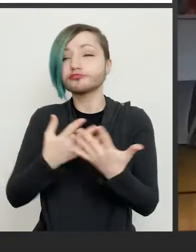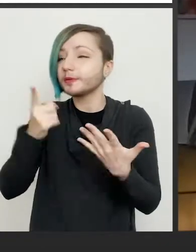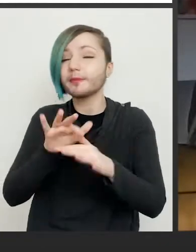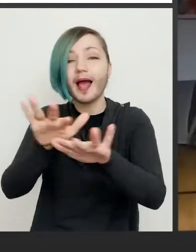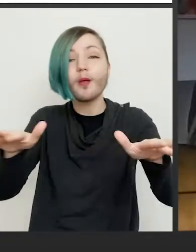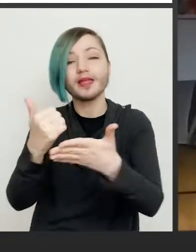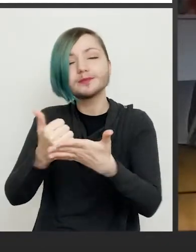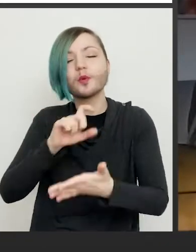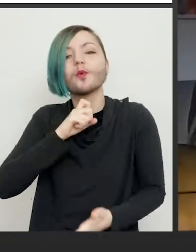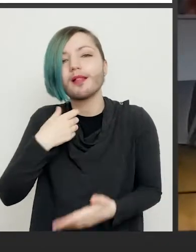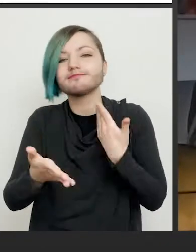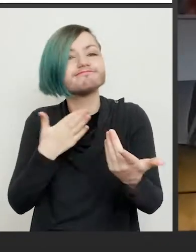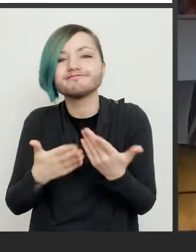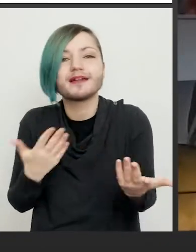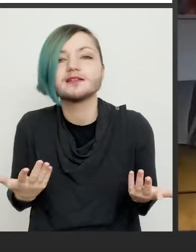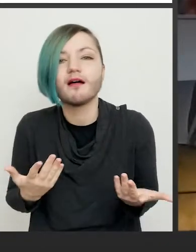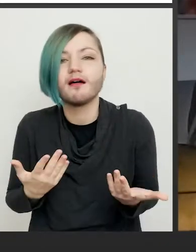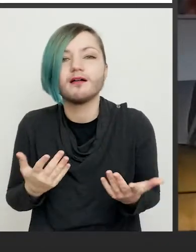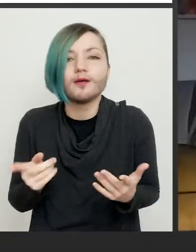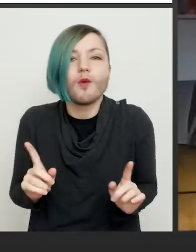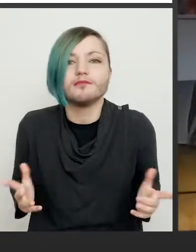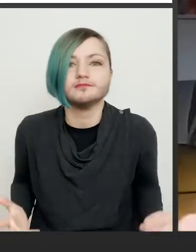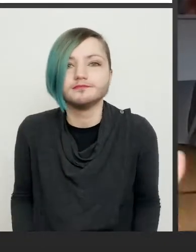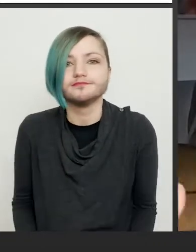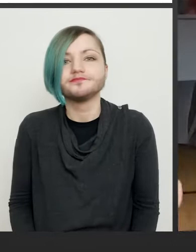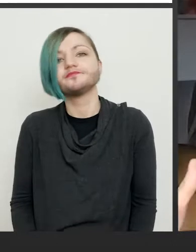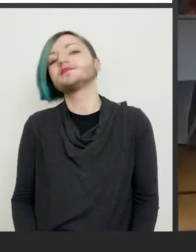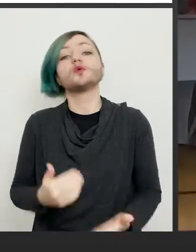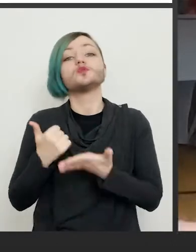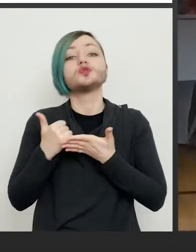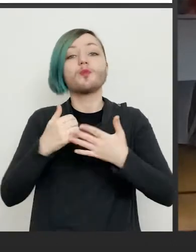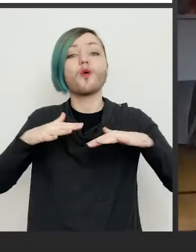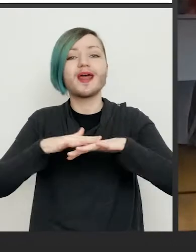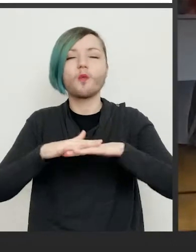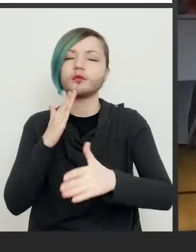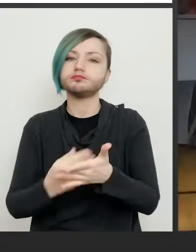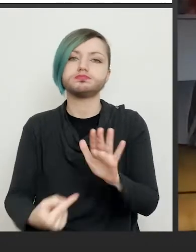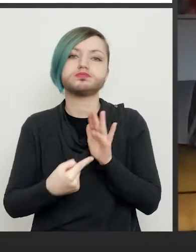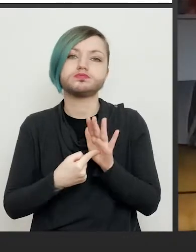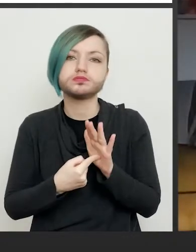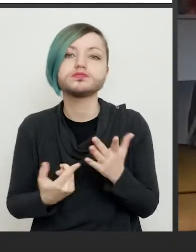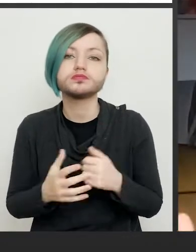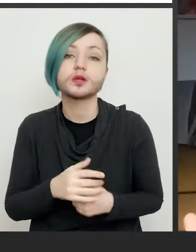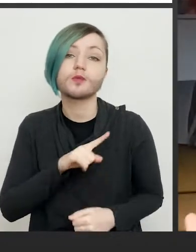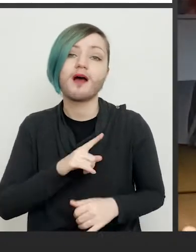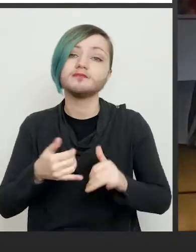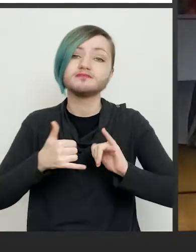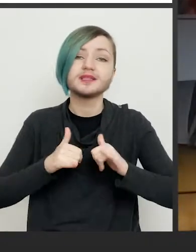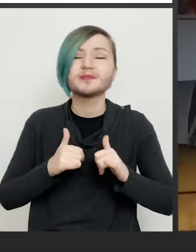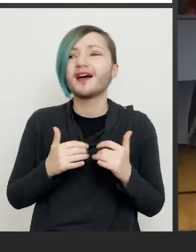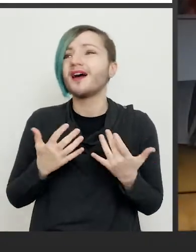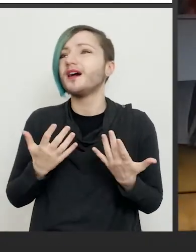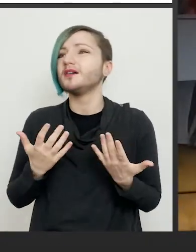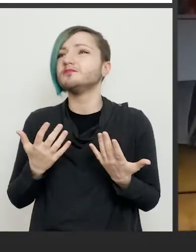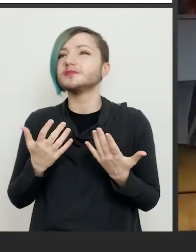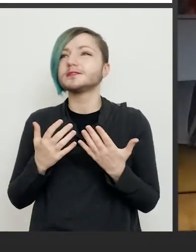regardless of what happens when you do. And I think, having those support networks is incredibly important, because sometimes it's not